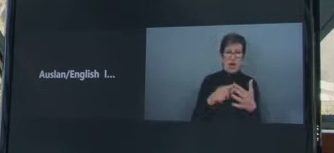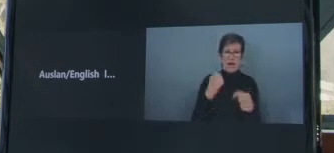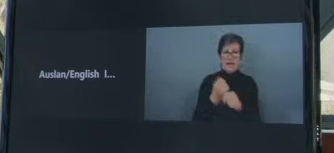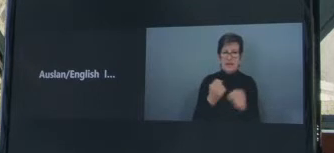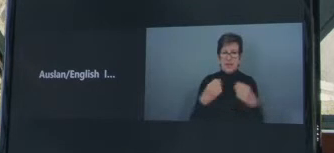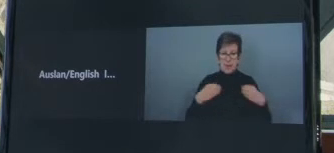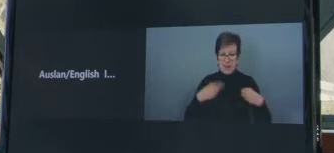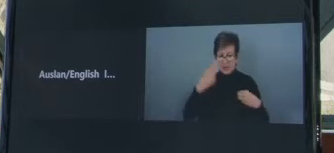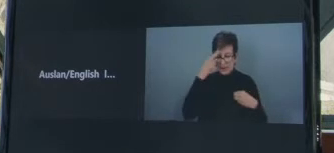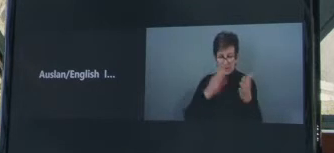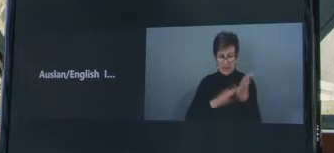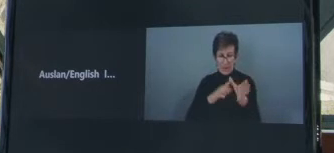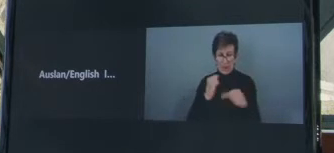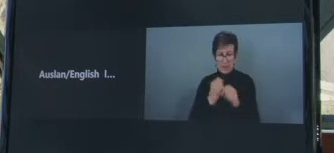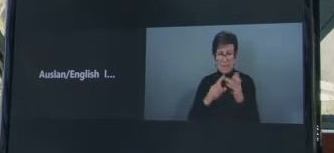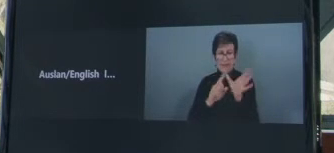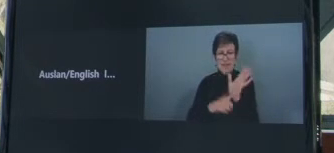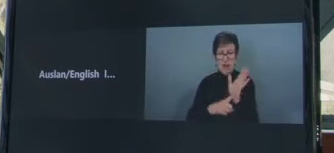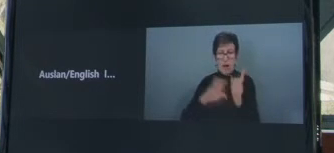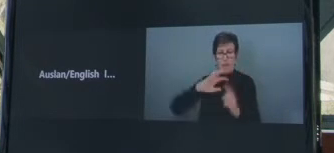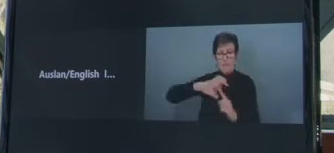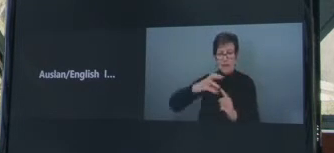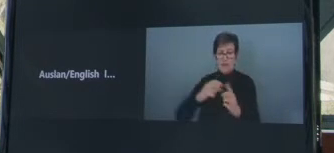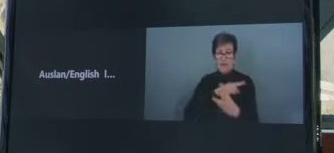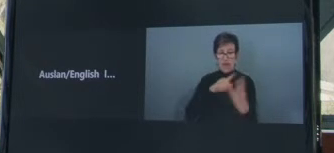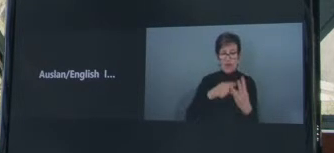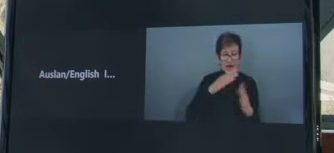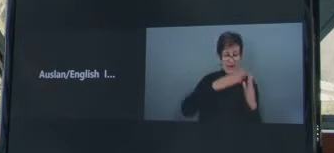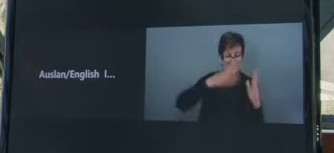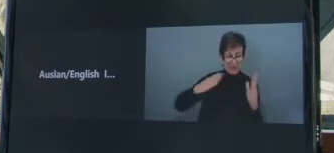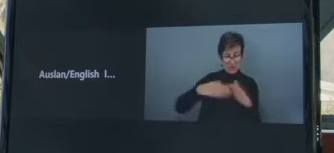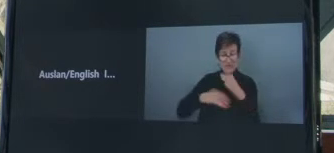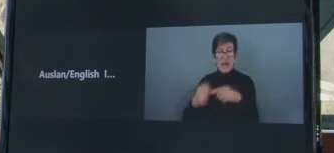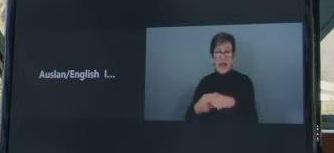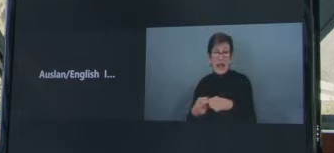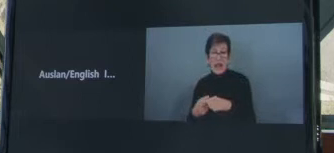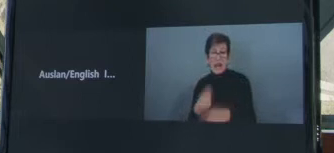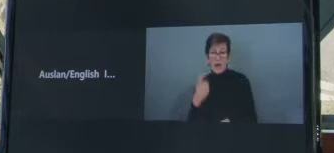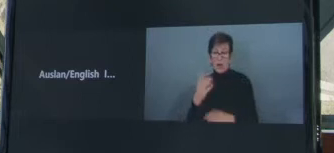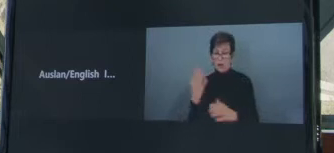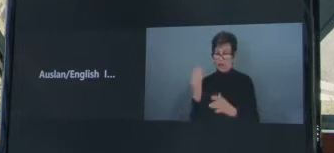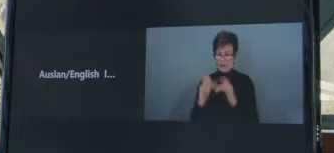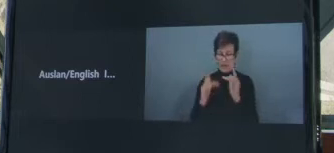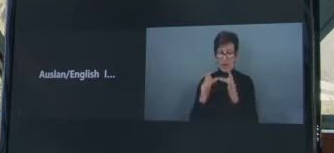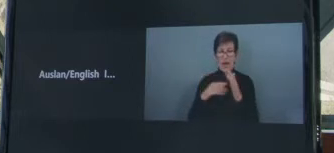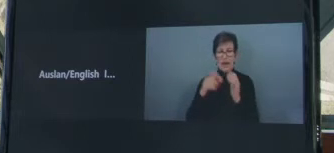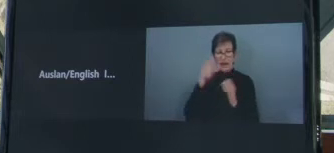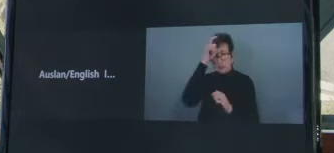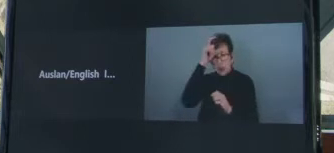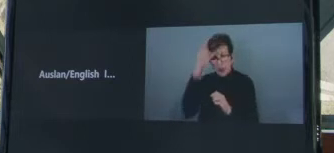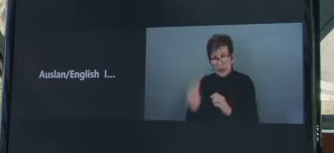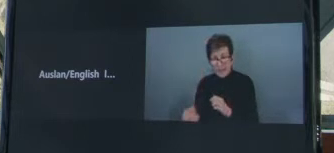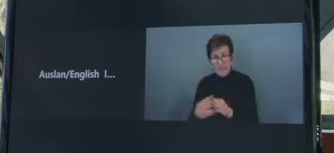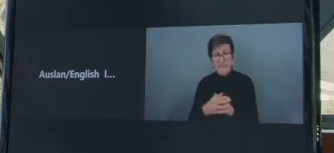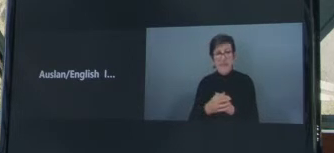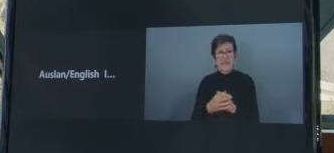have 3 factories in England and one that just came online in Turkey. And so as an architect, you can make